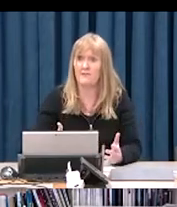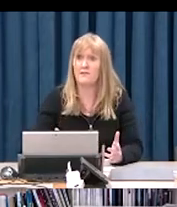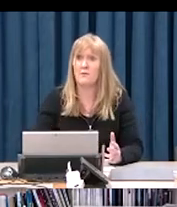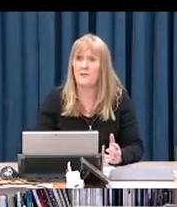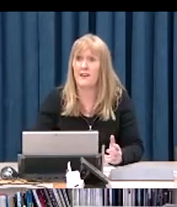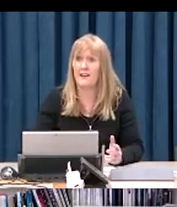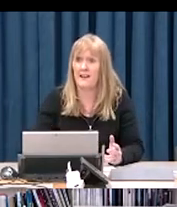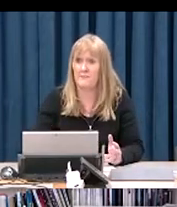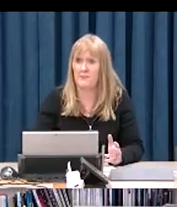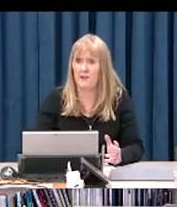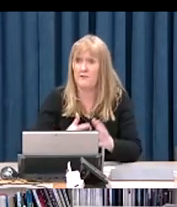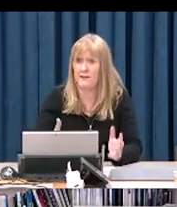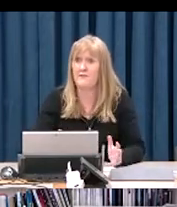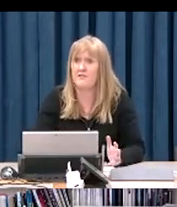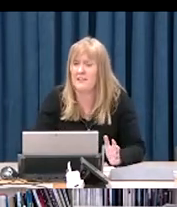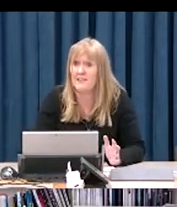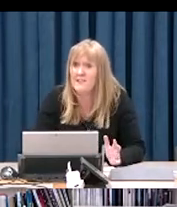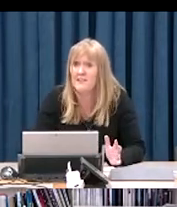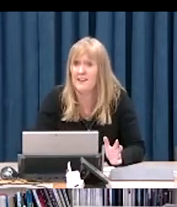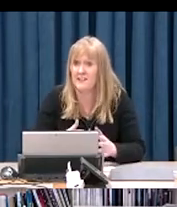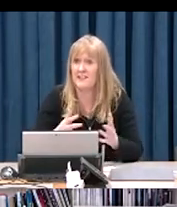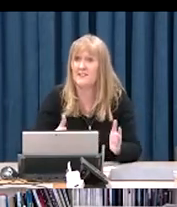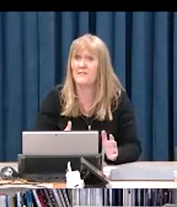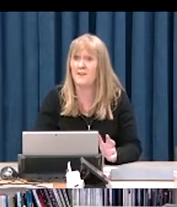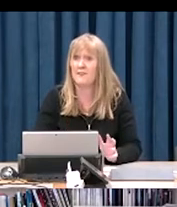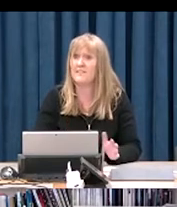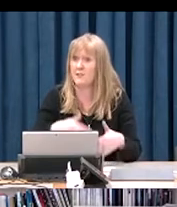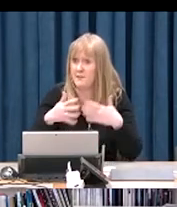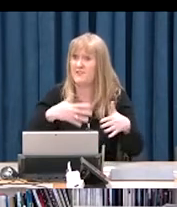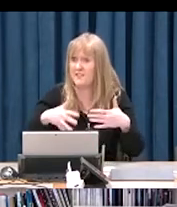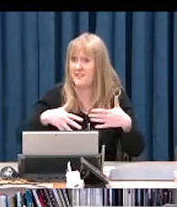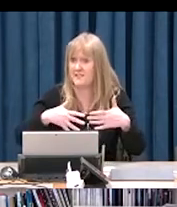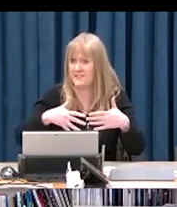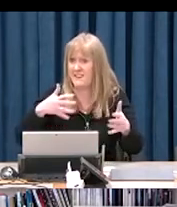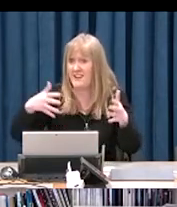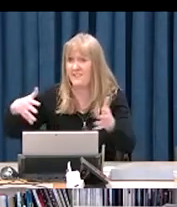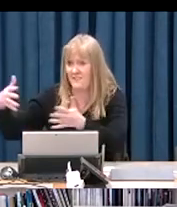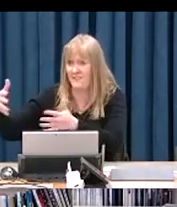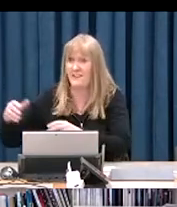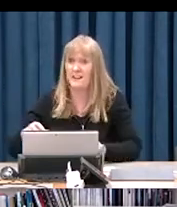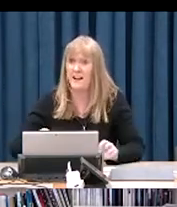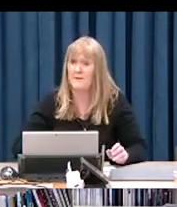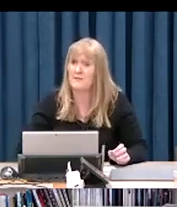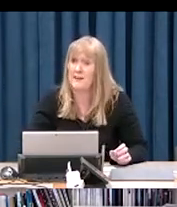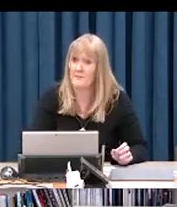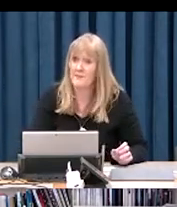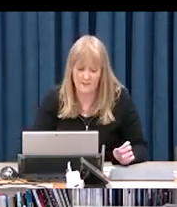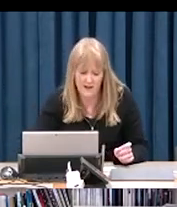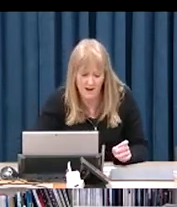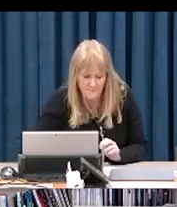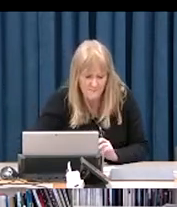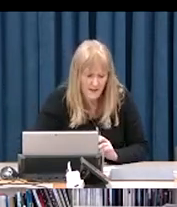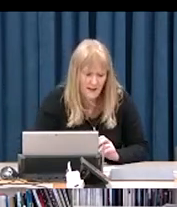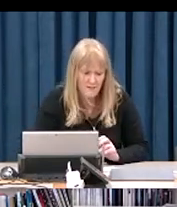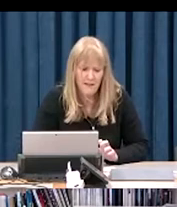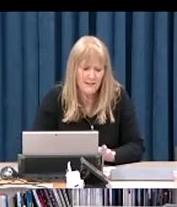positive towards that label of refugees. They identify with it, so it'll be interesting just to see how this develops over